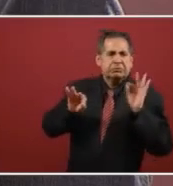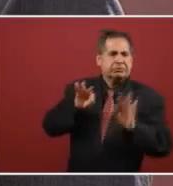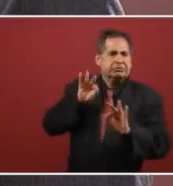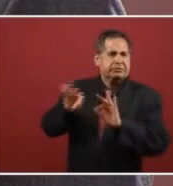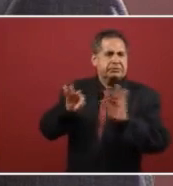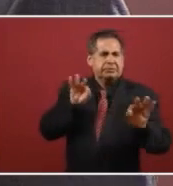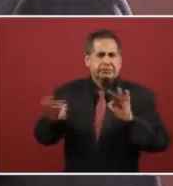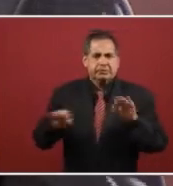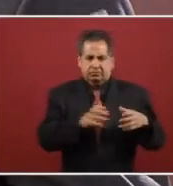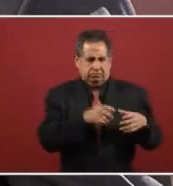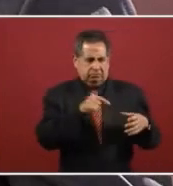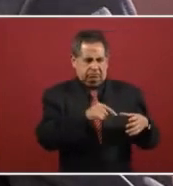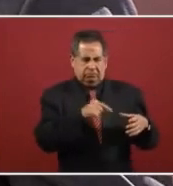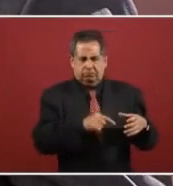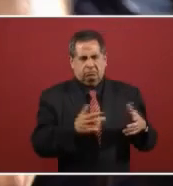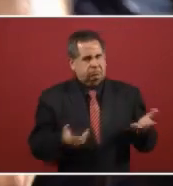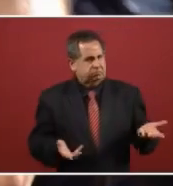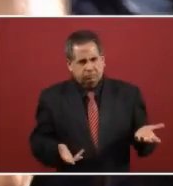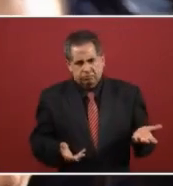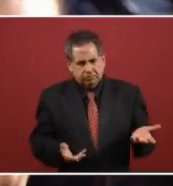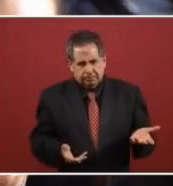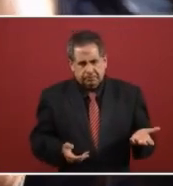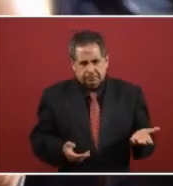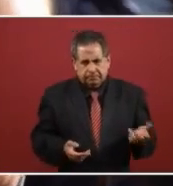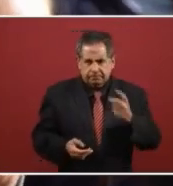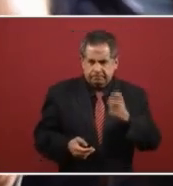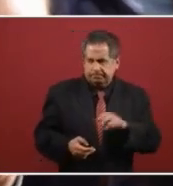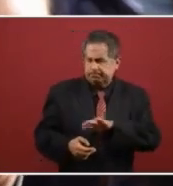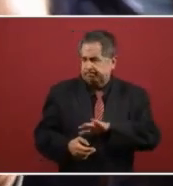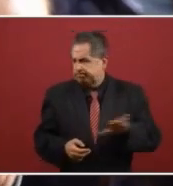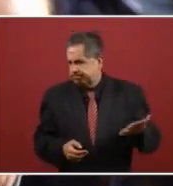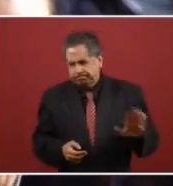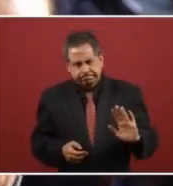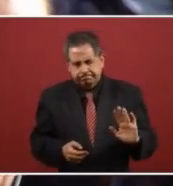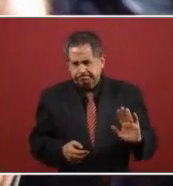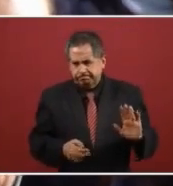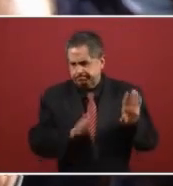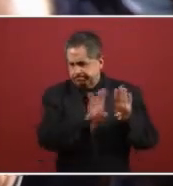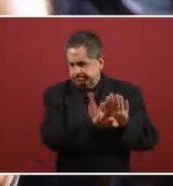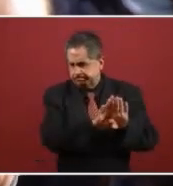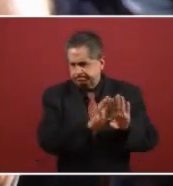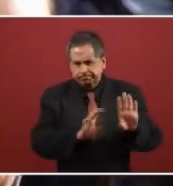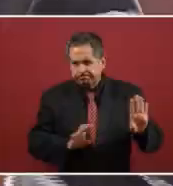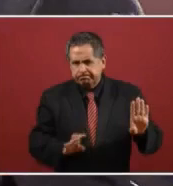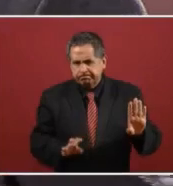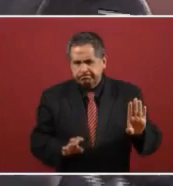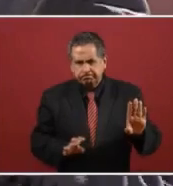in our country. A todo eso le hemos cerrado el paso. And of course, we've